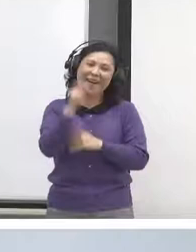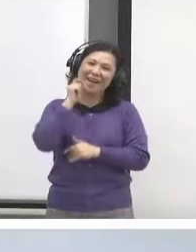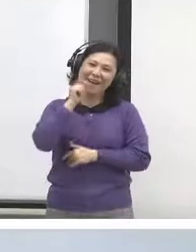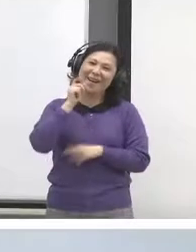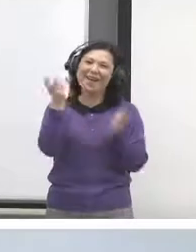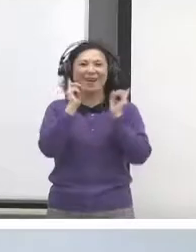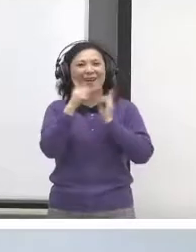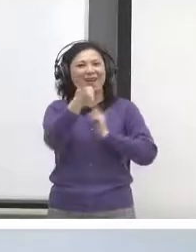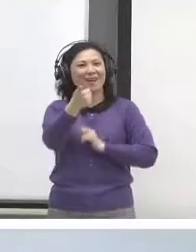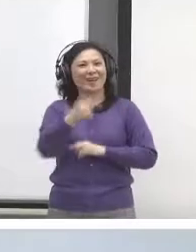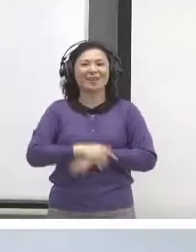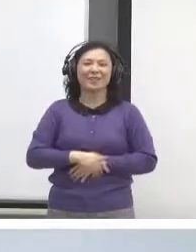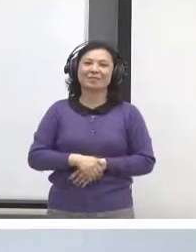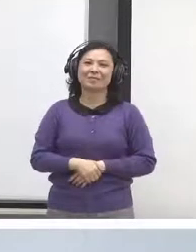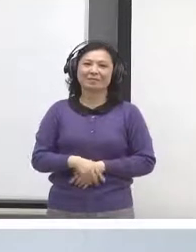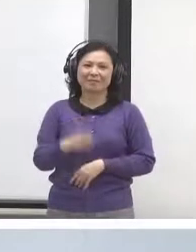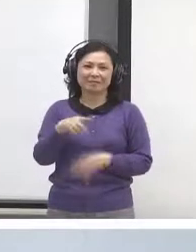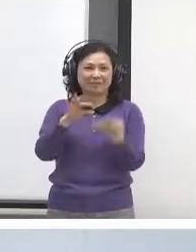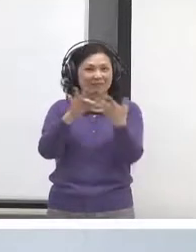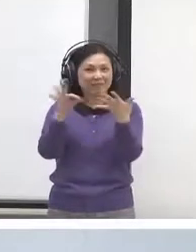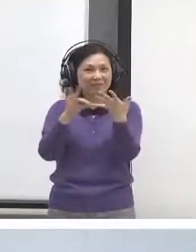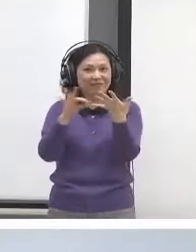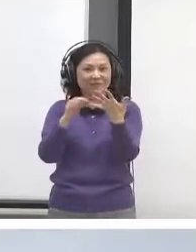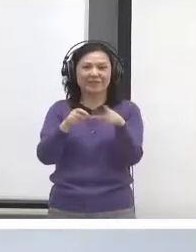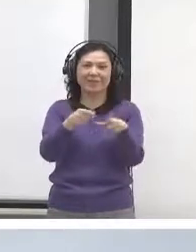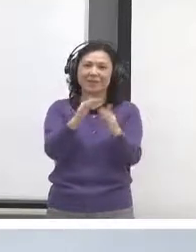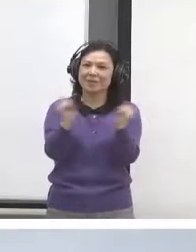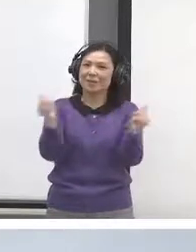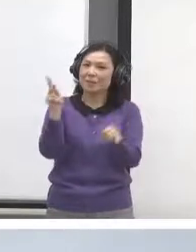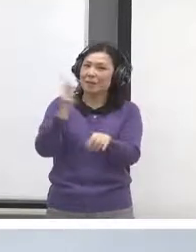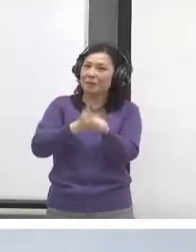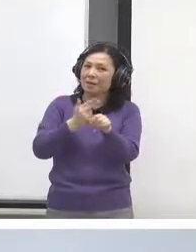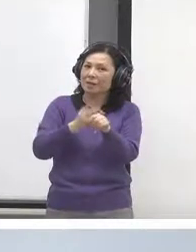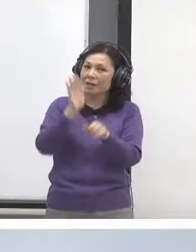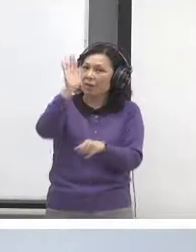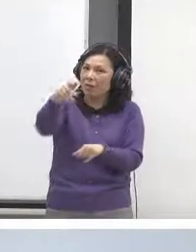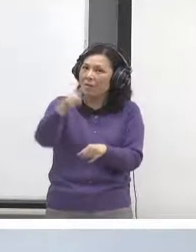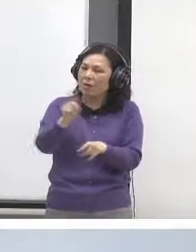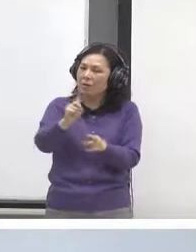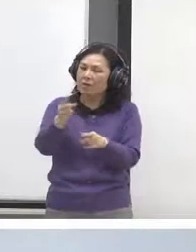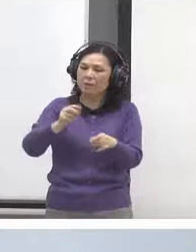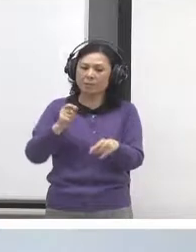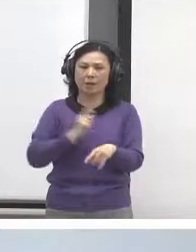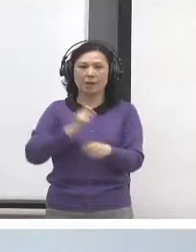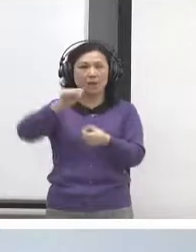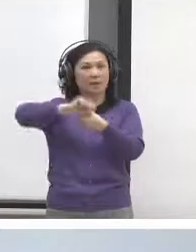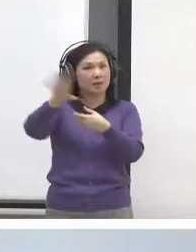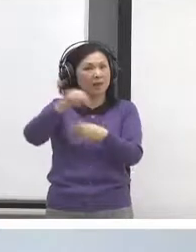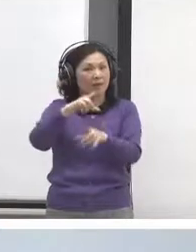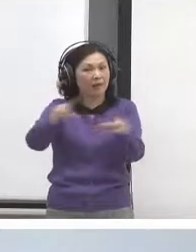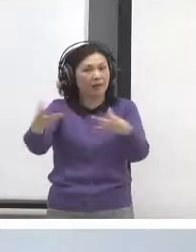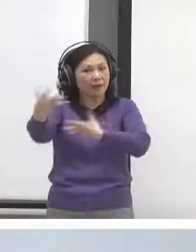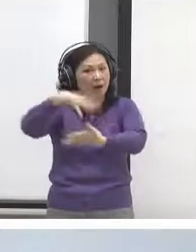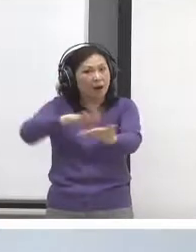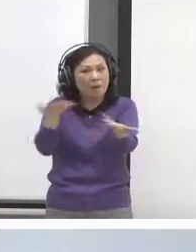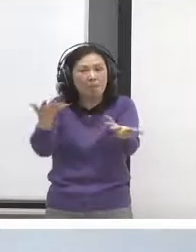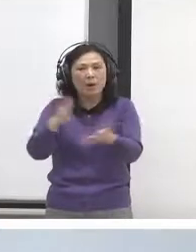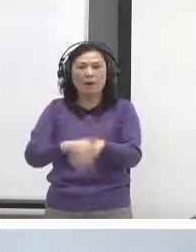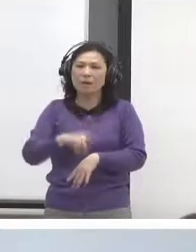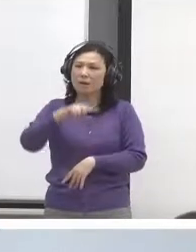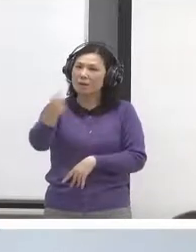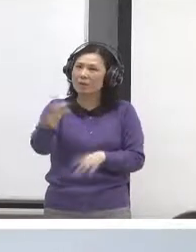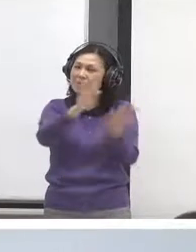where civic tech is actually going to fit into Canada and beyond. What's the next forum? What's it going to look like? Where do we go from here?